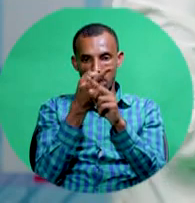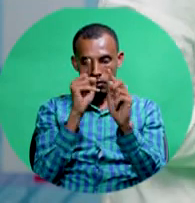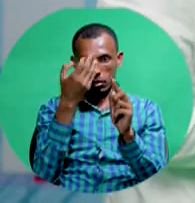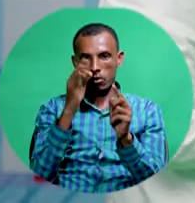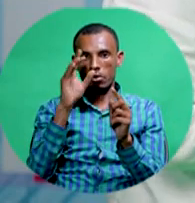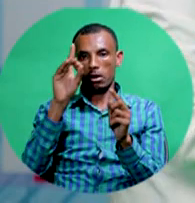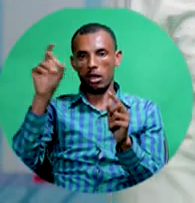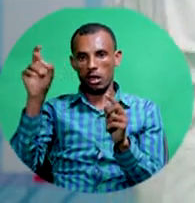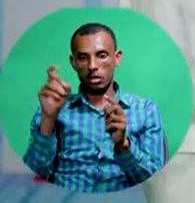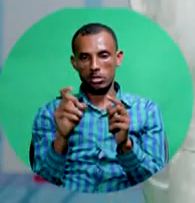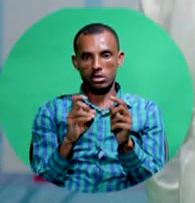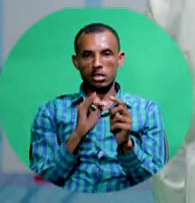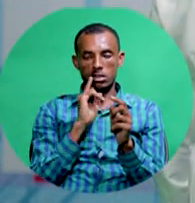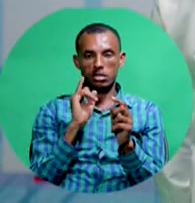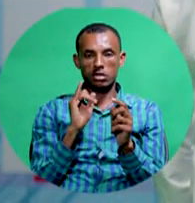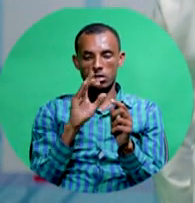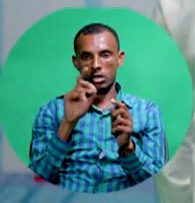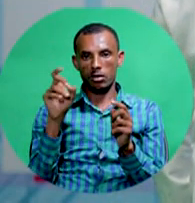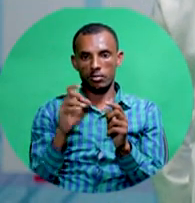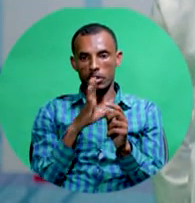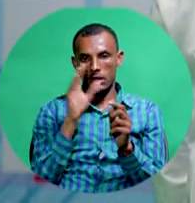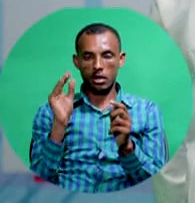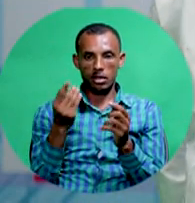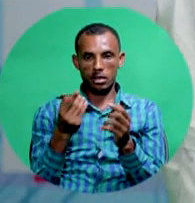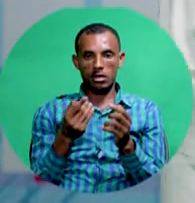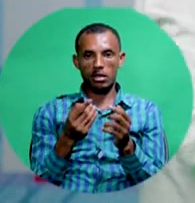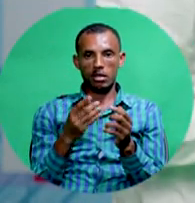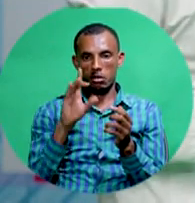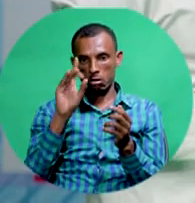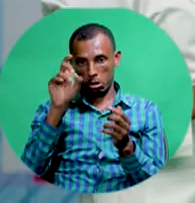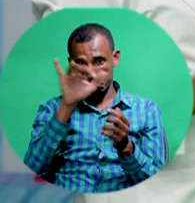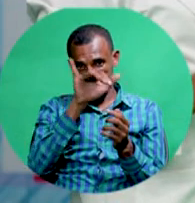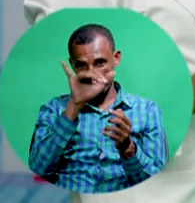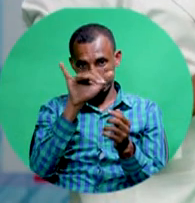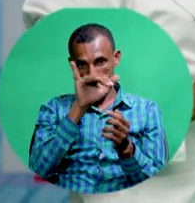x is this e raised to x itself.